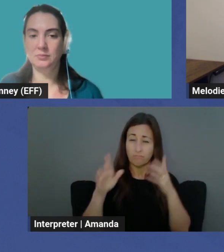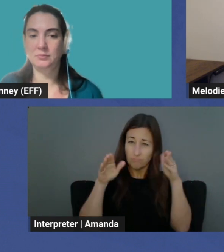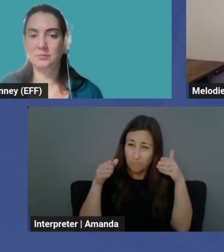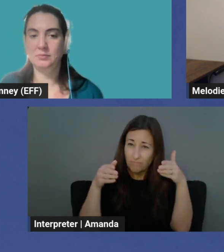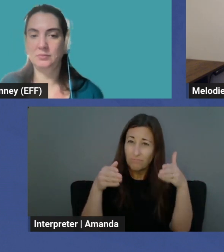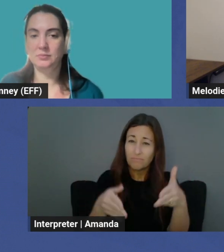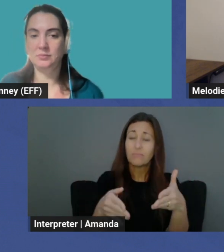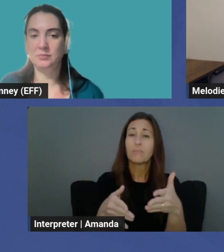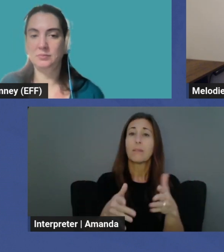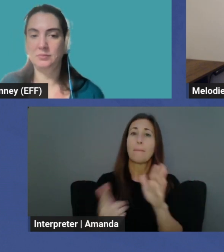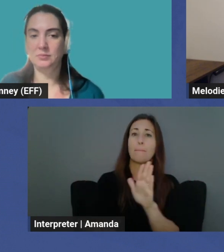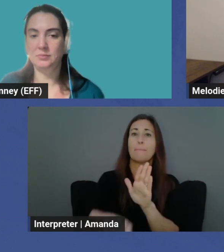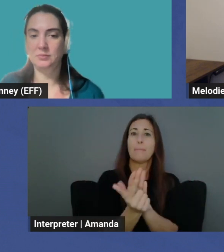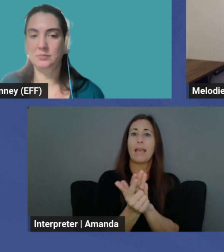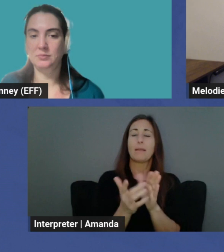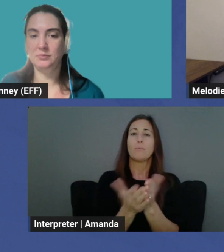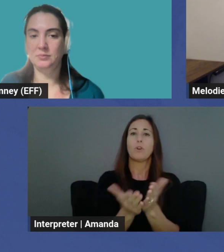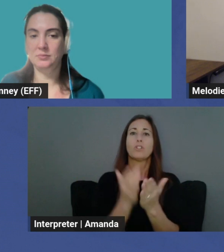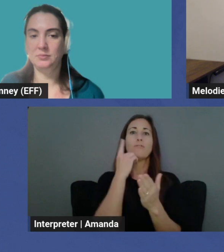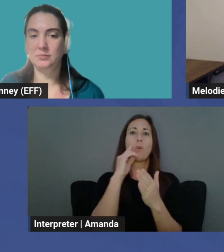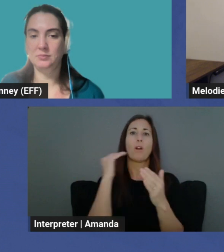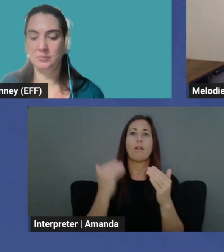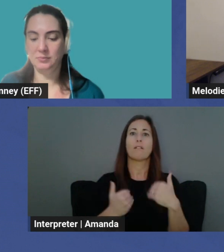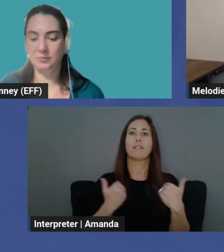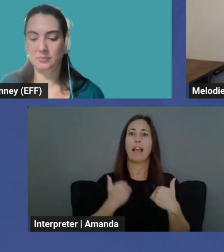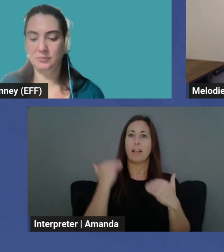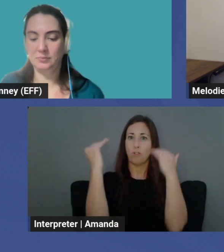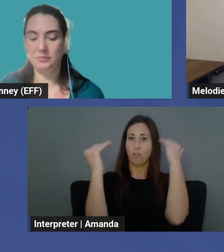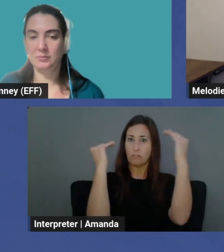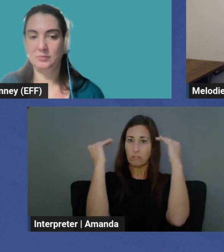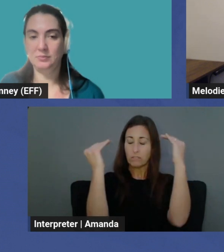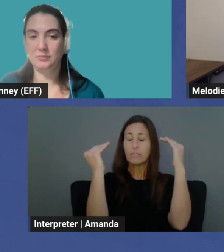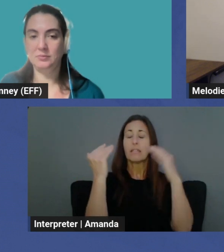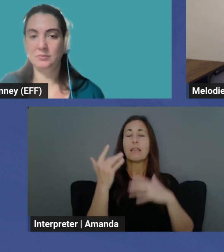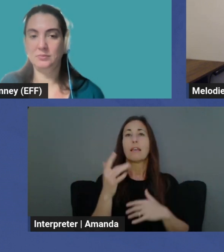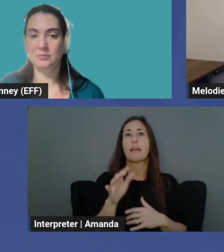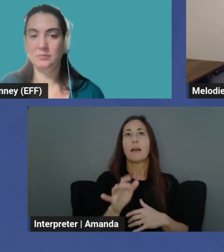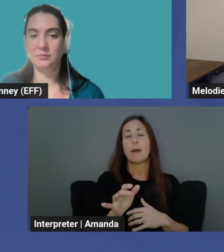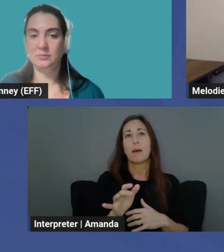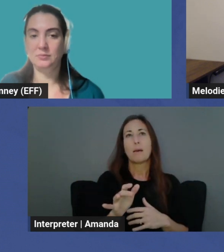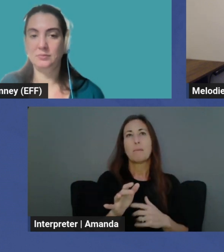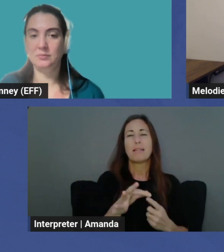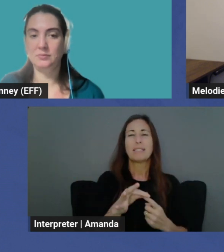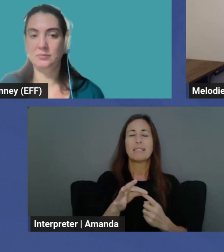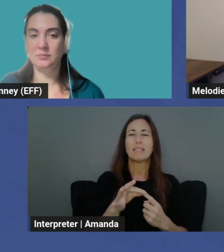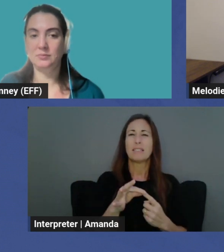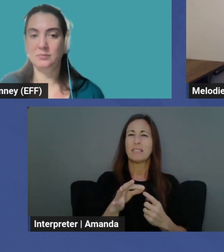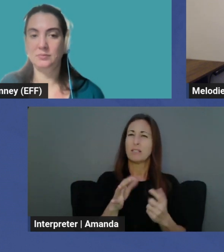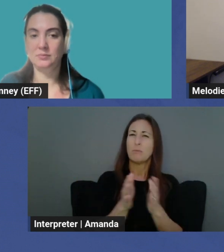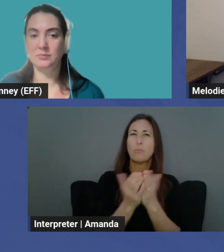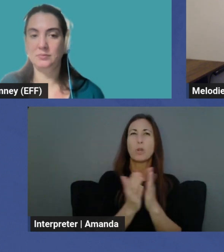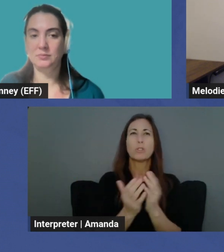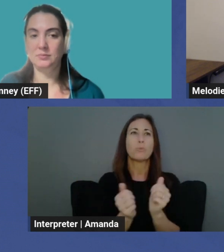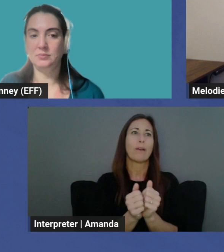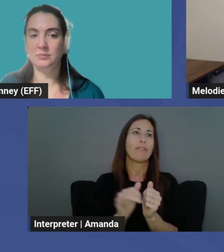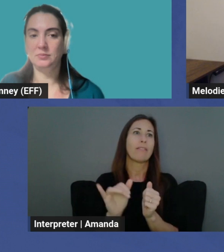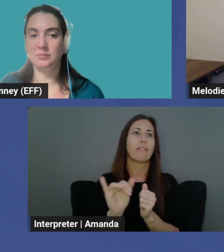young adults, especially books that contain kind of descriptions